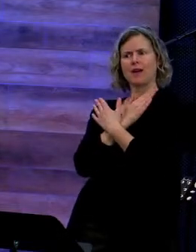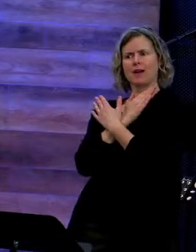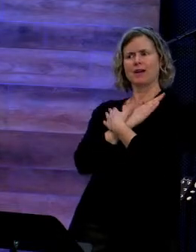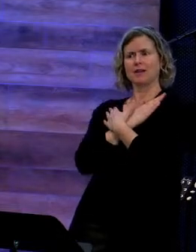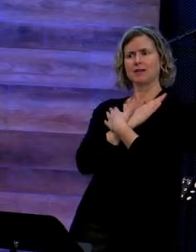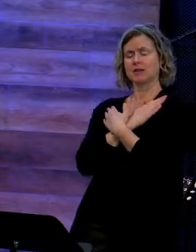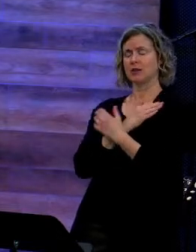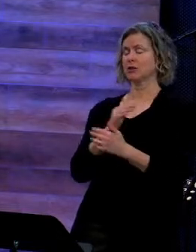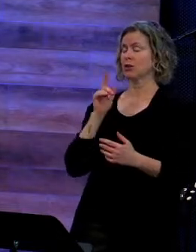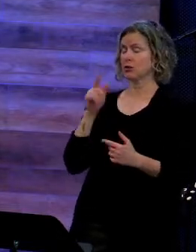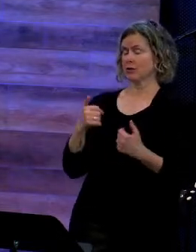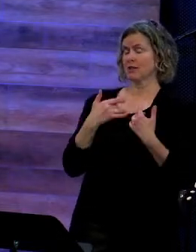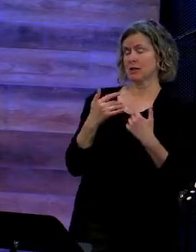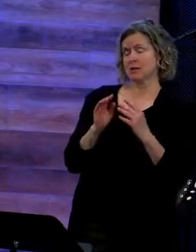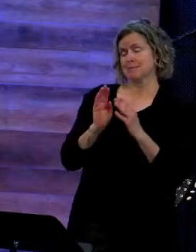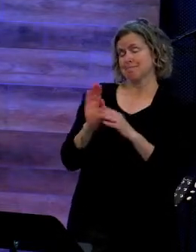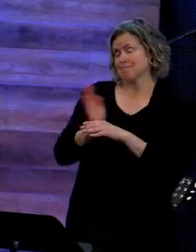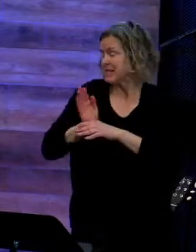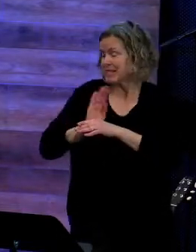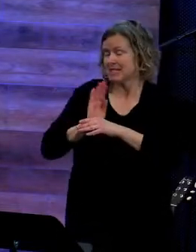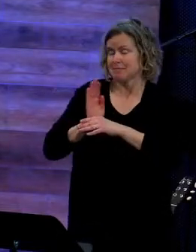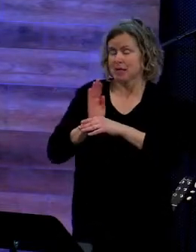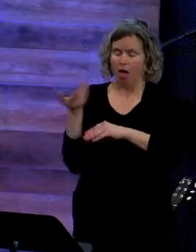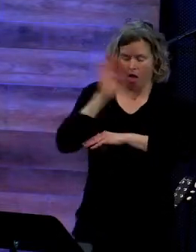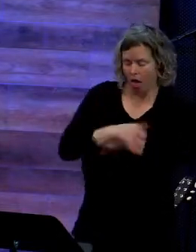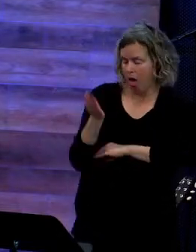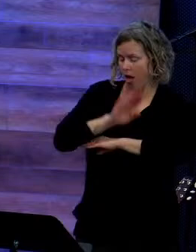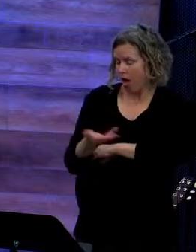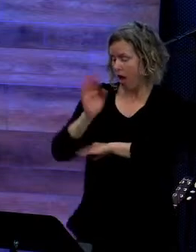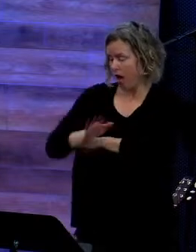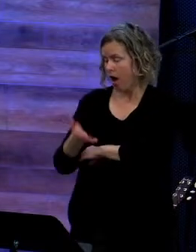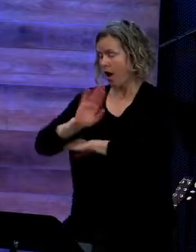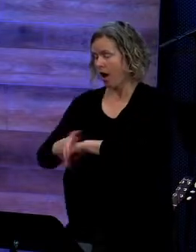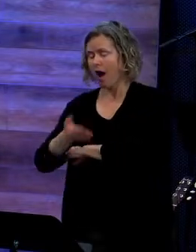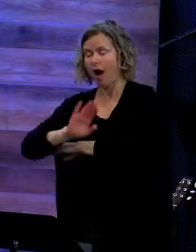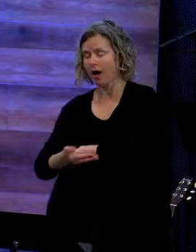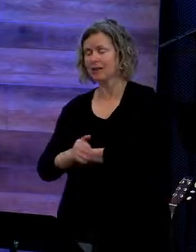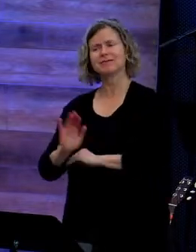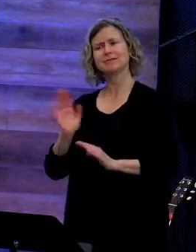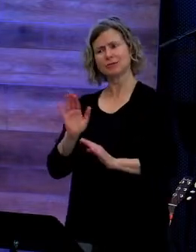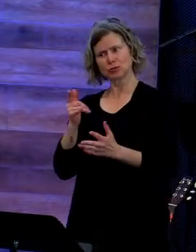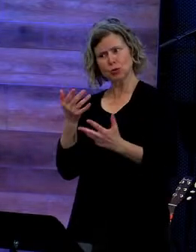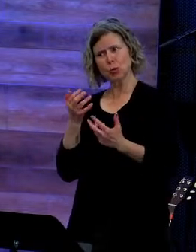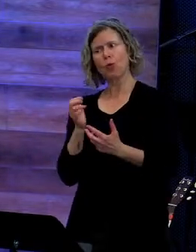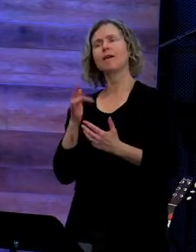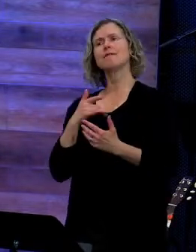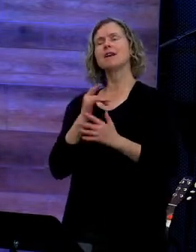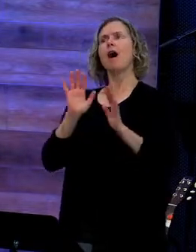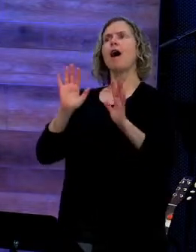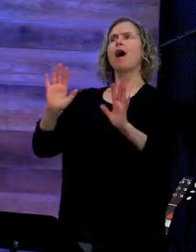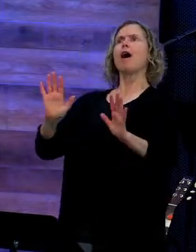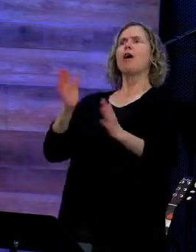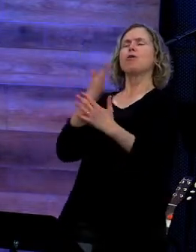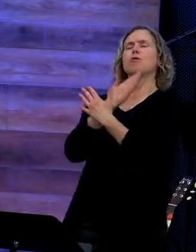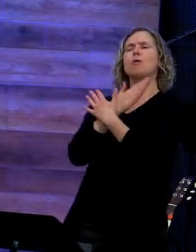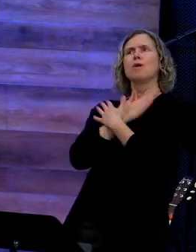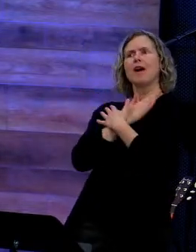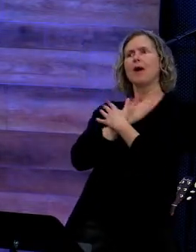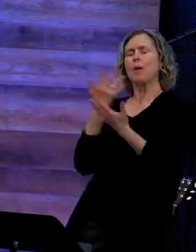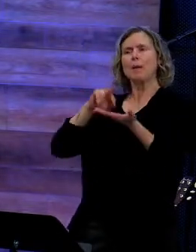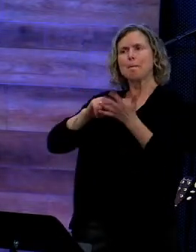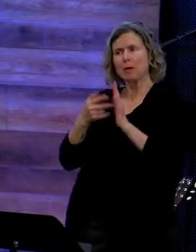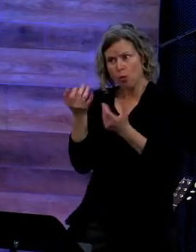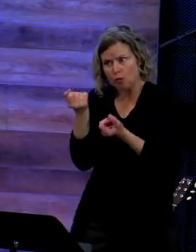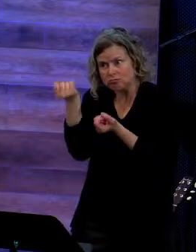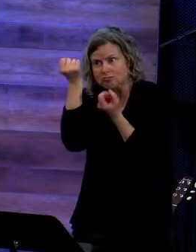life? Do you want to experience peace with God? Do you want the promise of future rest to sink down deep into your